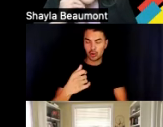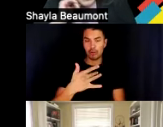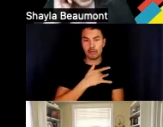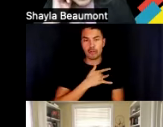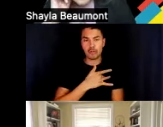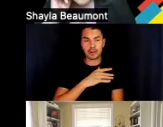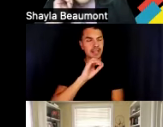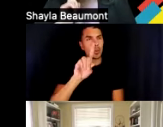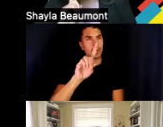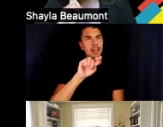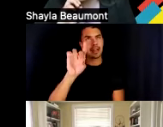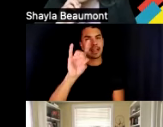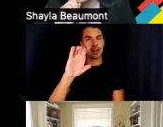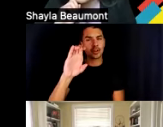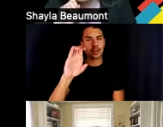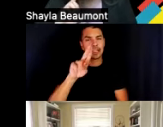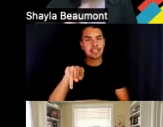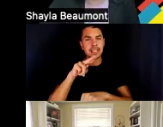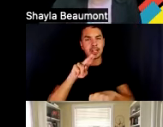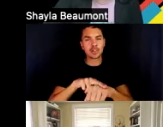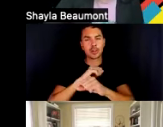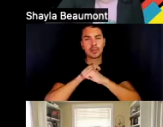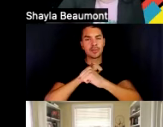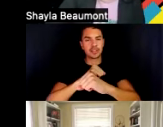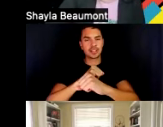1-800 National Suicide Prevention Line.